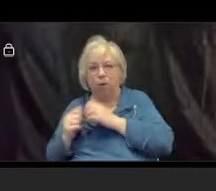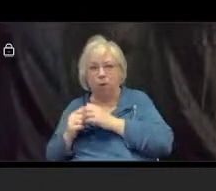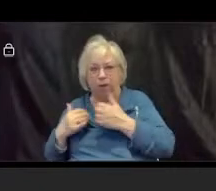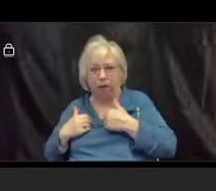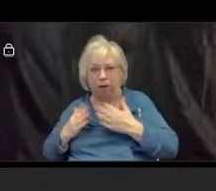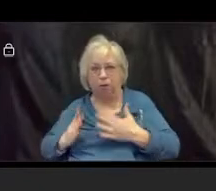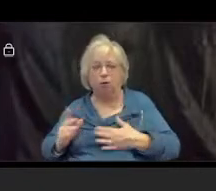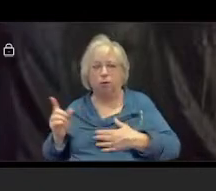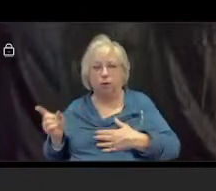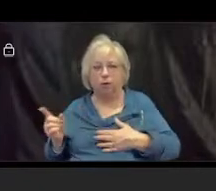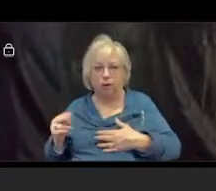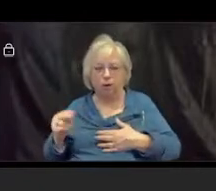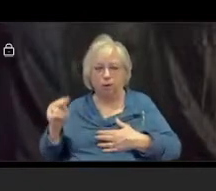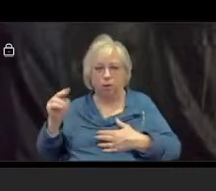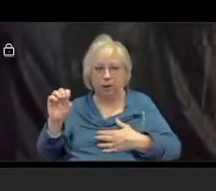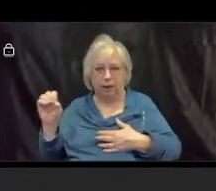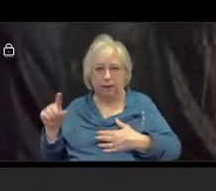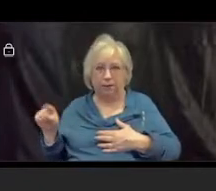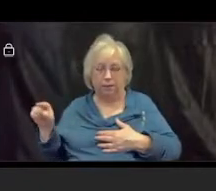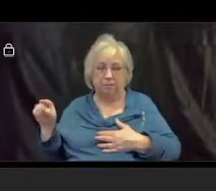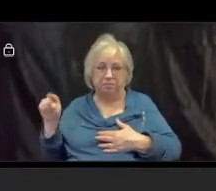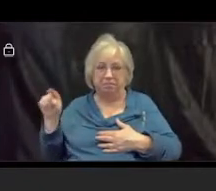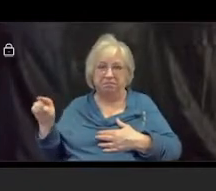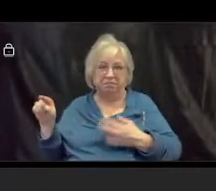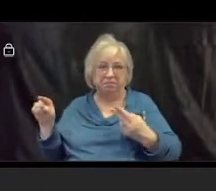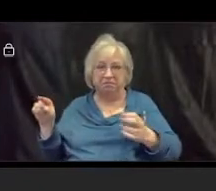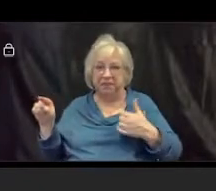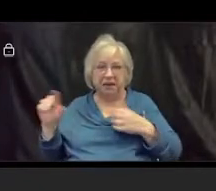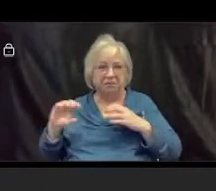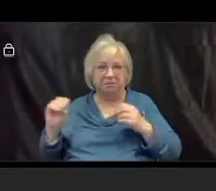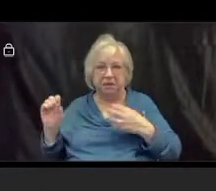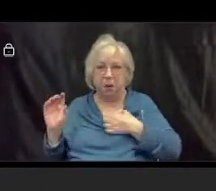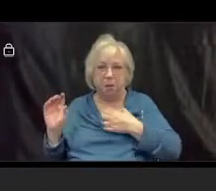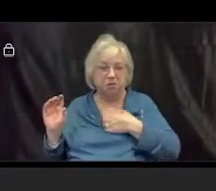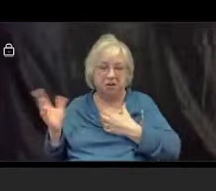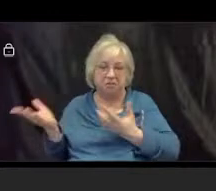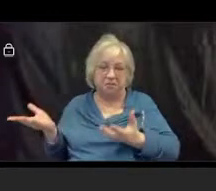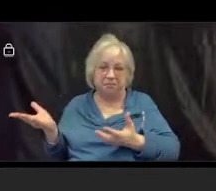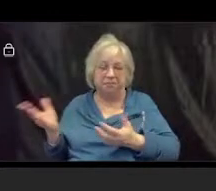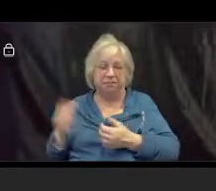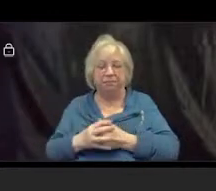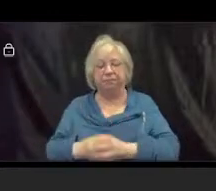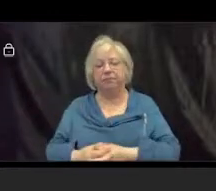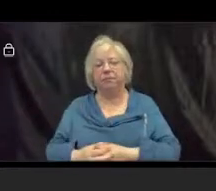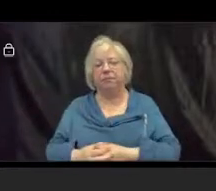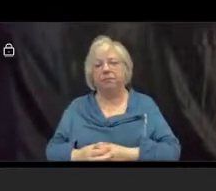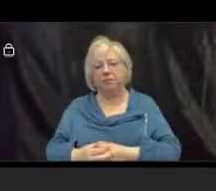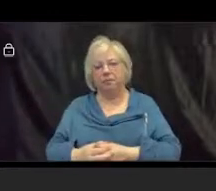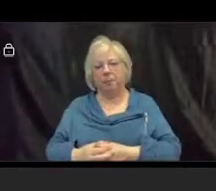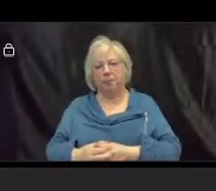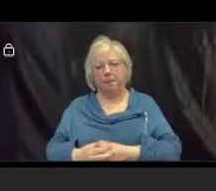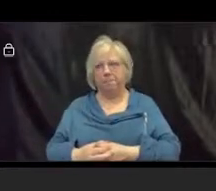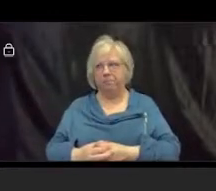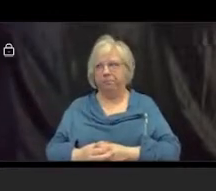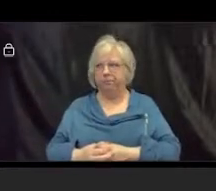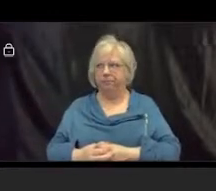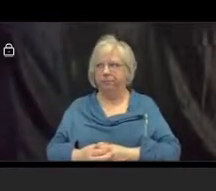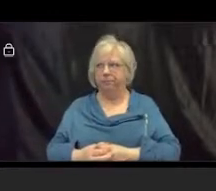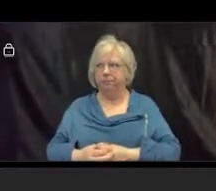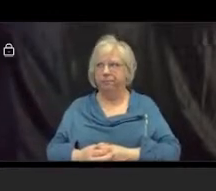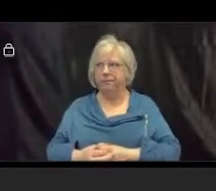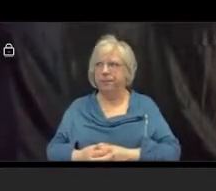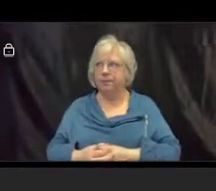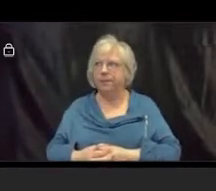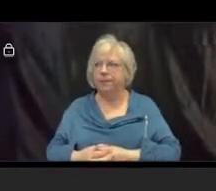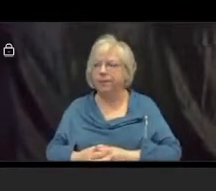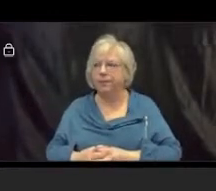that northeast corner. He also had no objection to the rezoning. And when